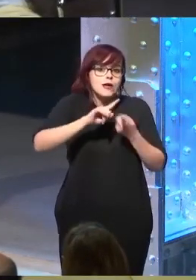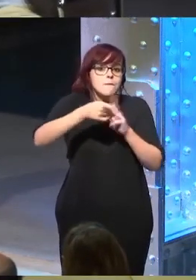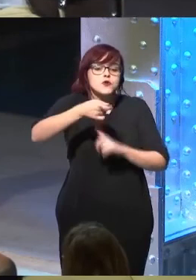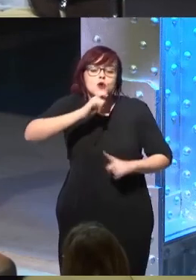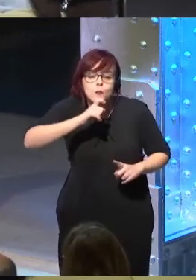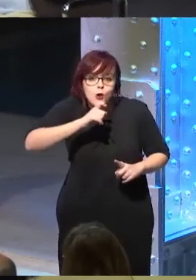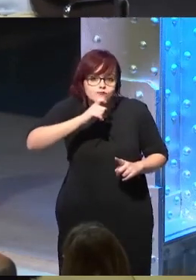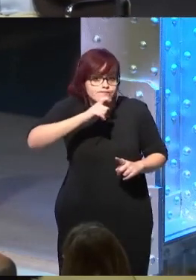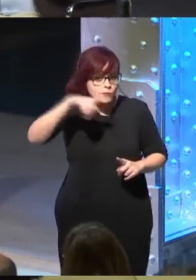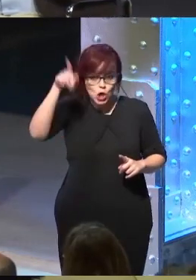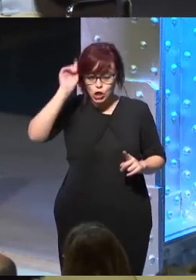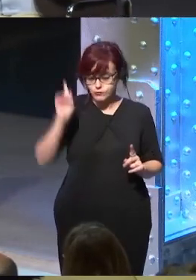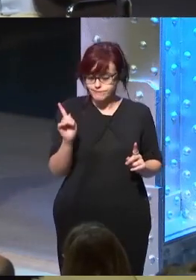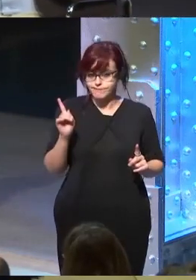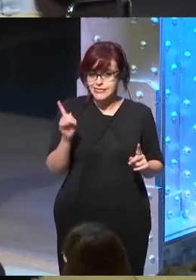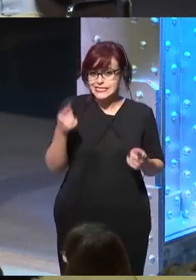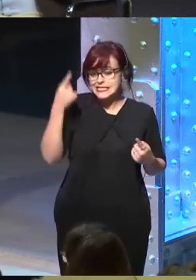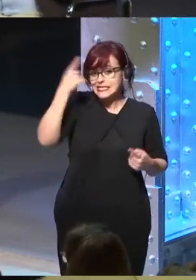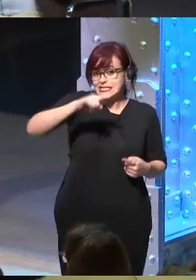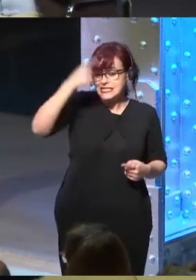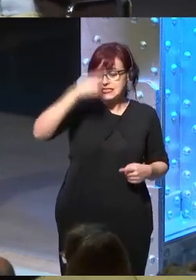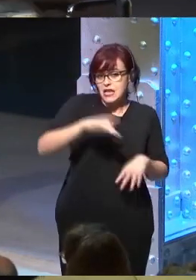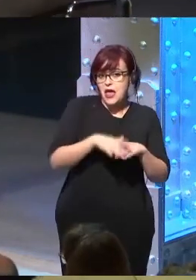That's feeble, but true.